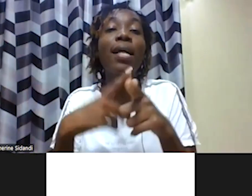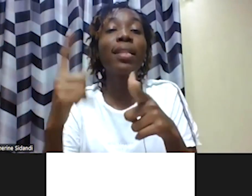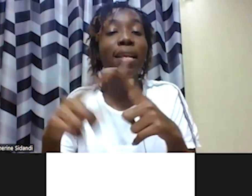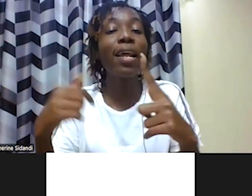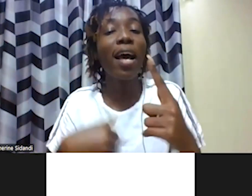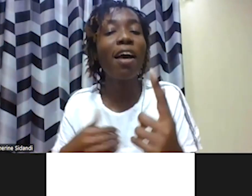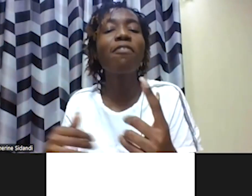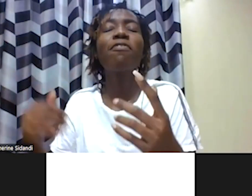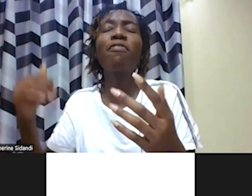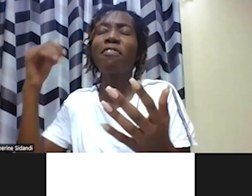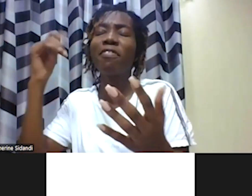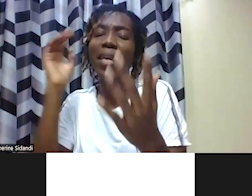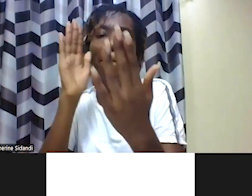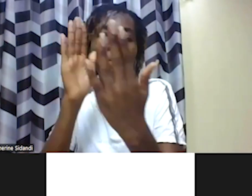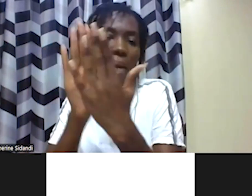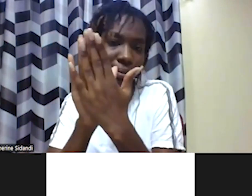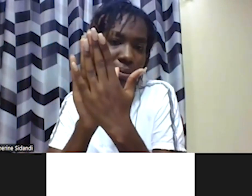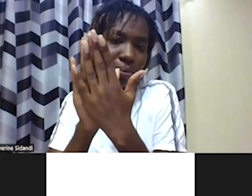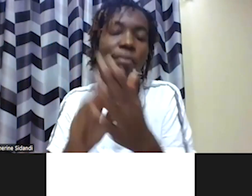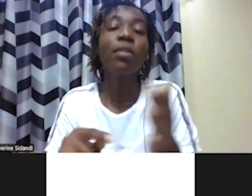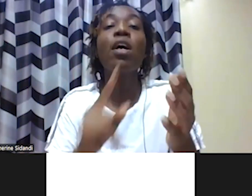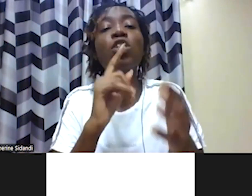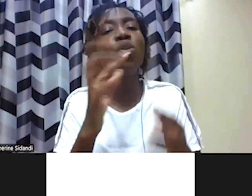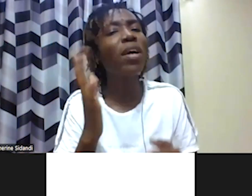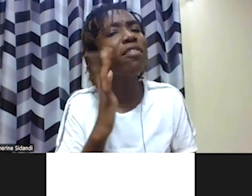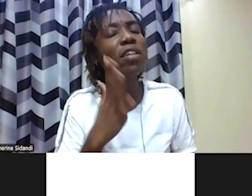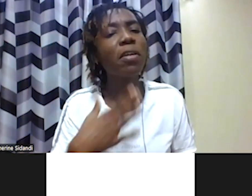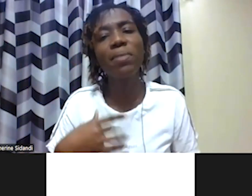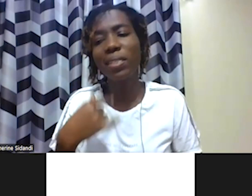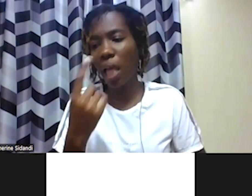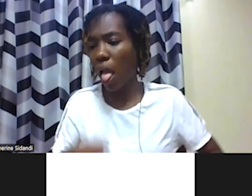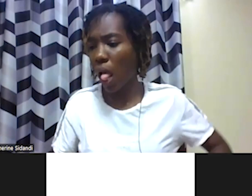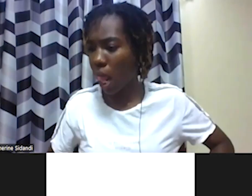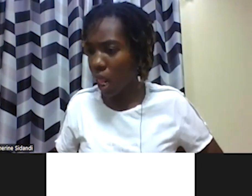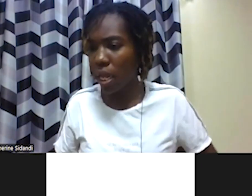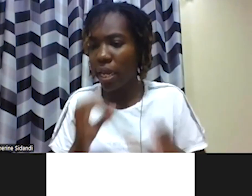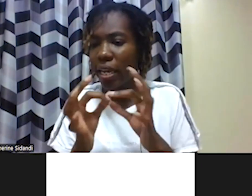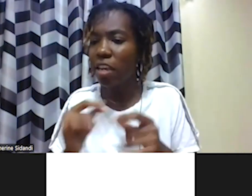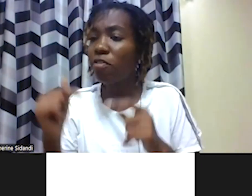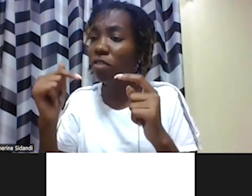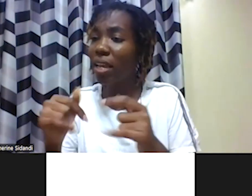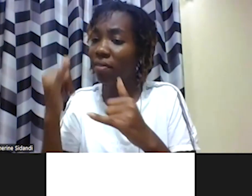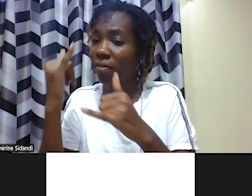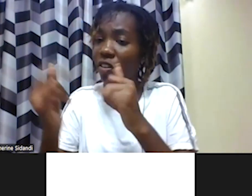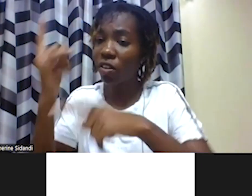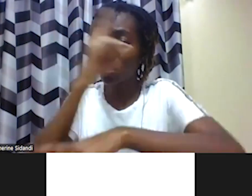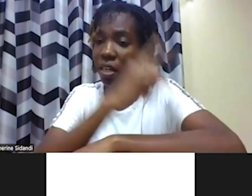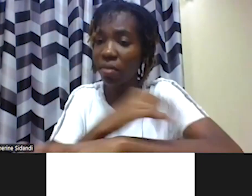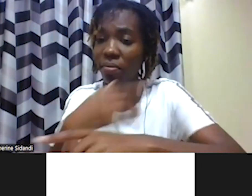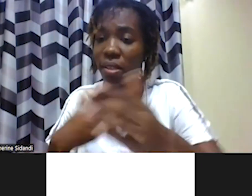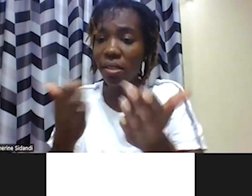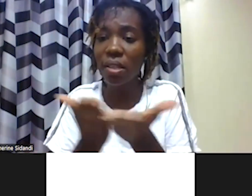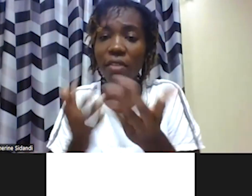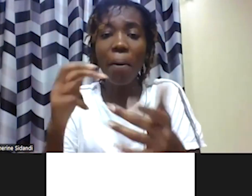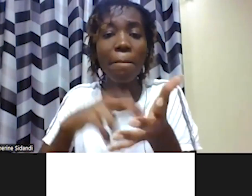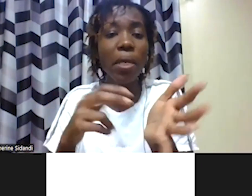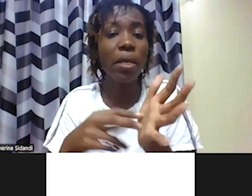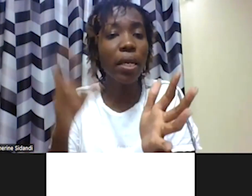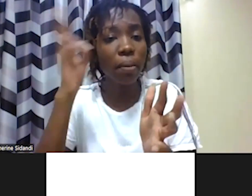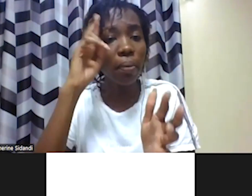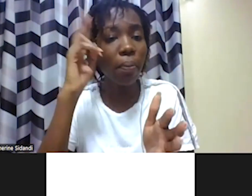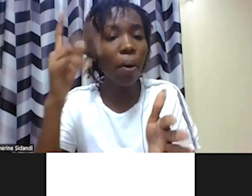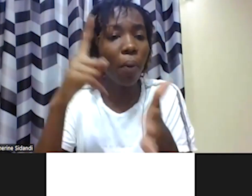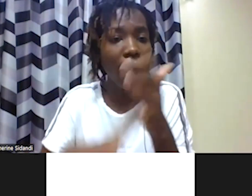impact. And so every day I will say, if this is the last day I'm serving them, what will it be remembered of